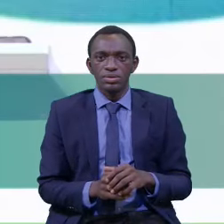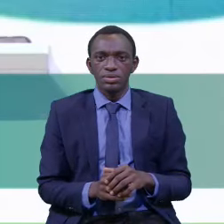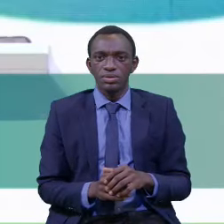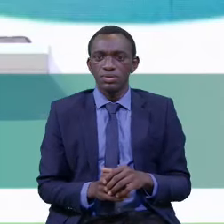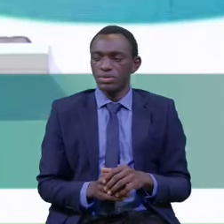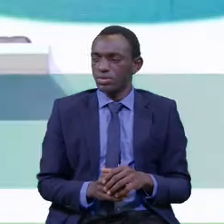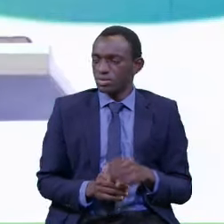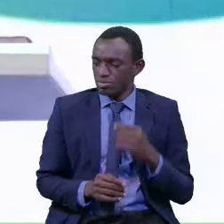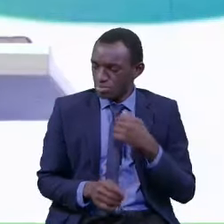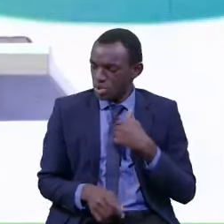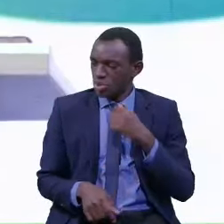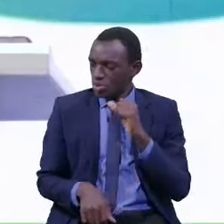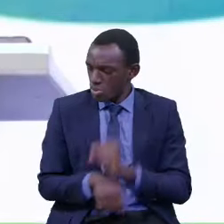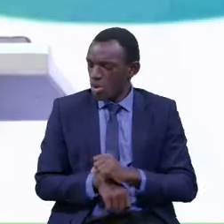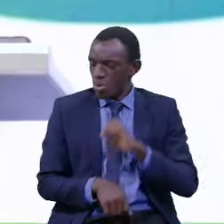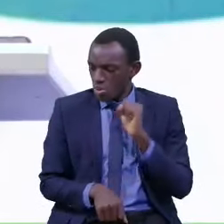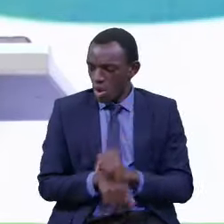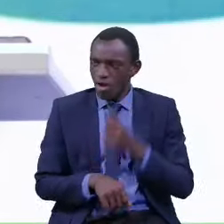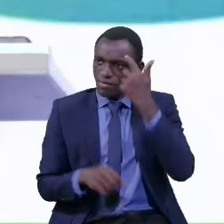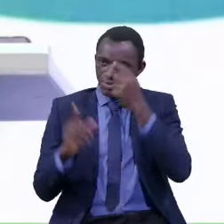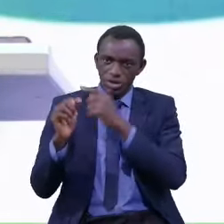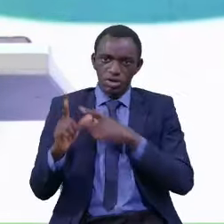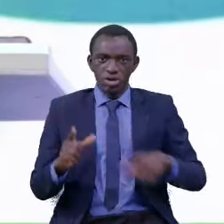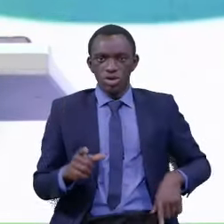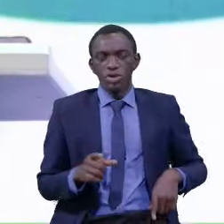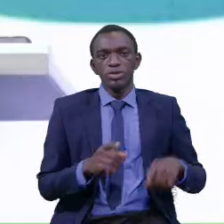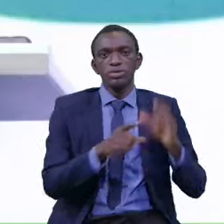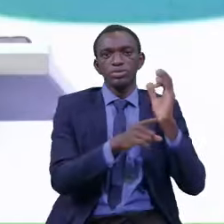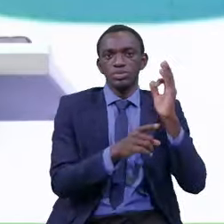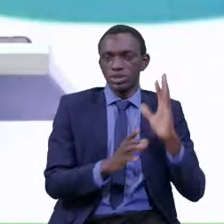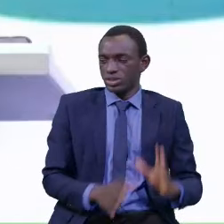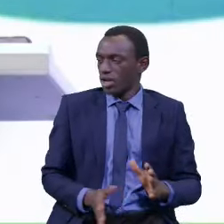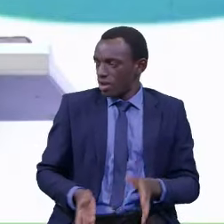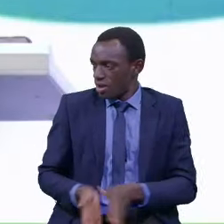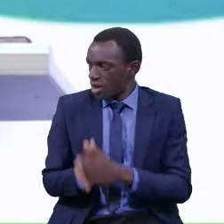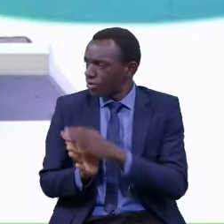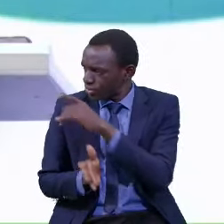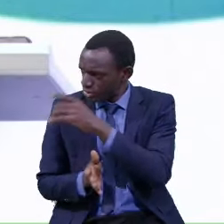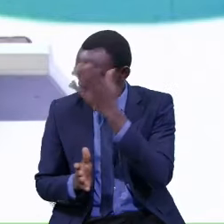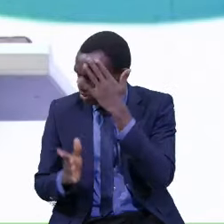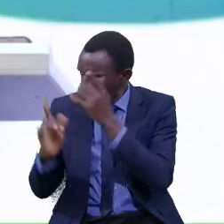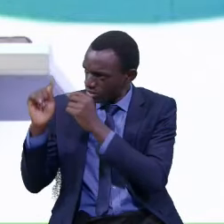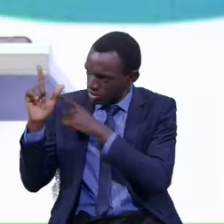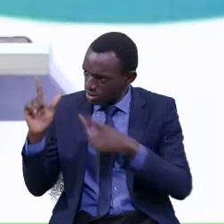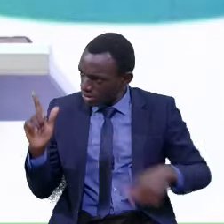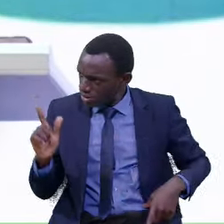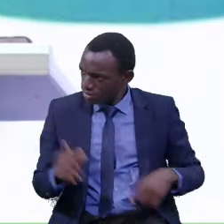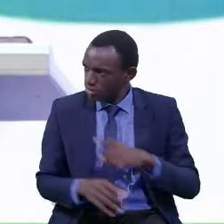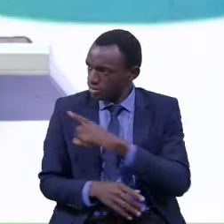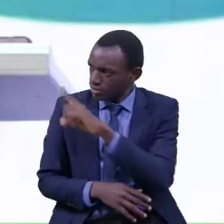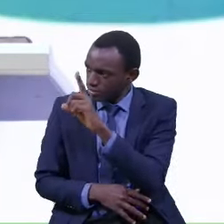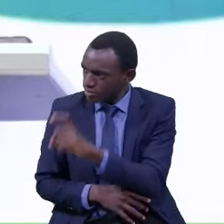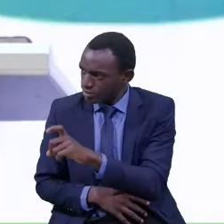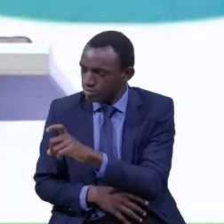working for the Lord. Do you know the Lord of the work? He says, what do you mean? How do